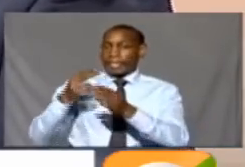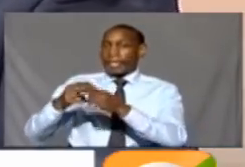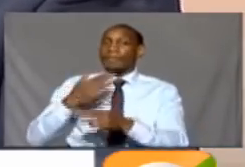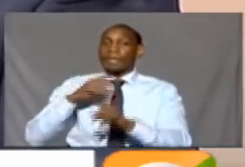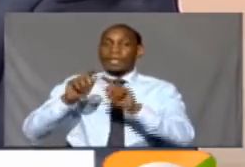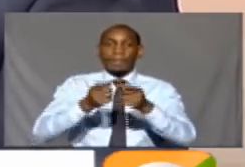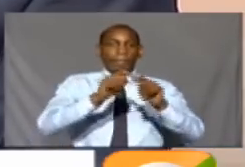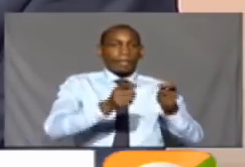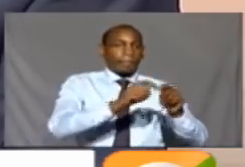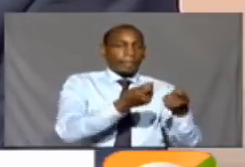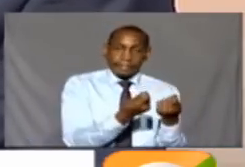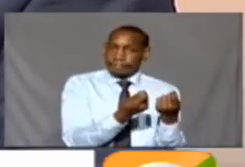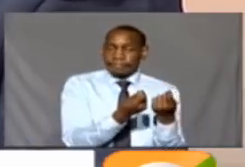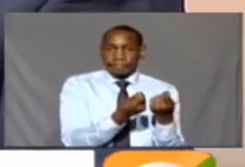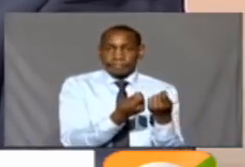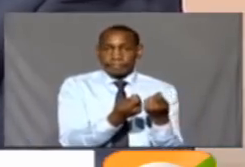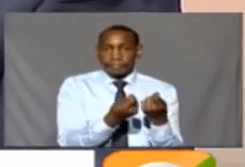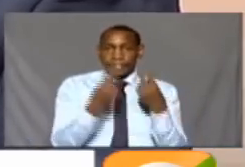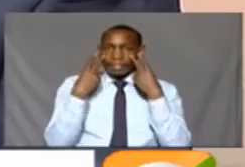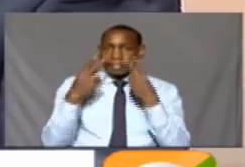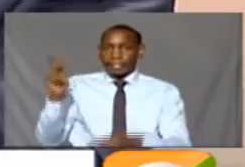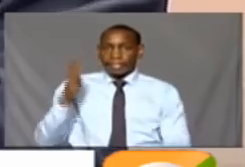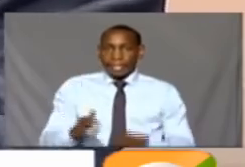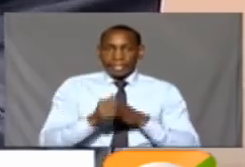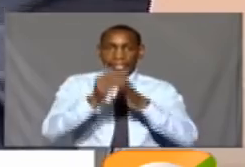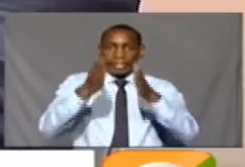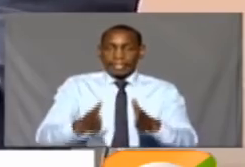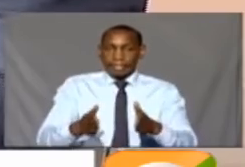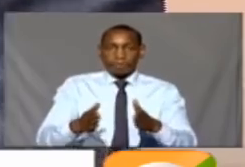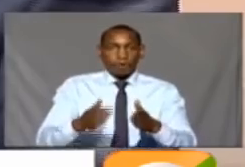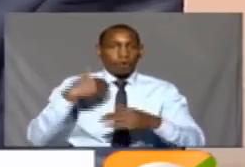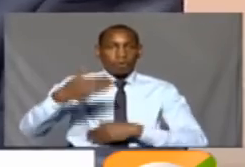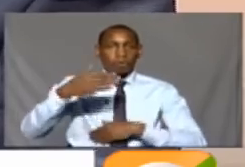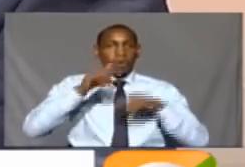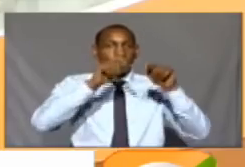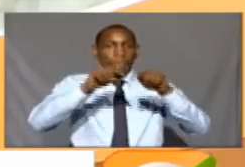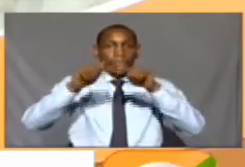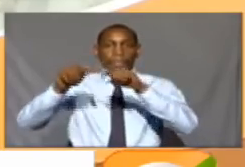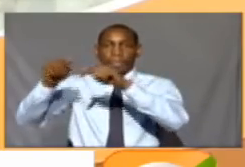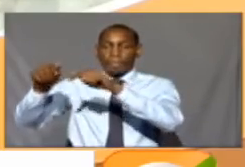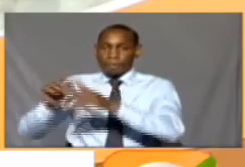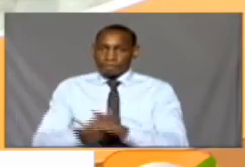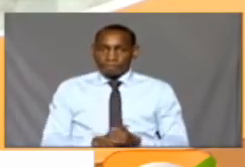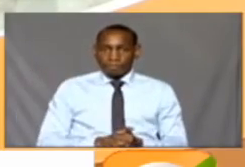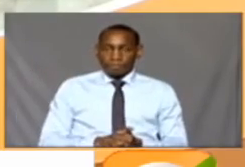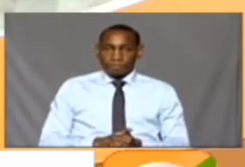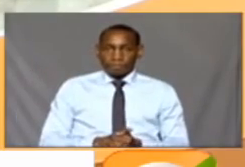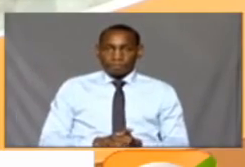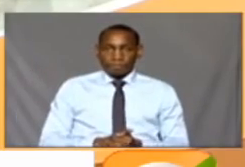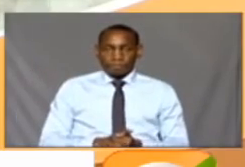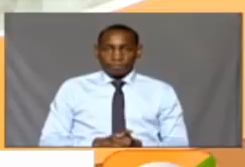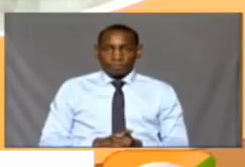mud by. Look at the Kenyan leaders. People are throwing things all over. So-and-so did this, so-and-so did this.